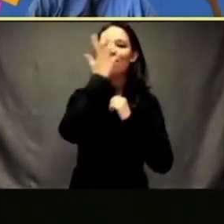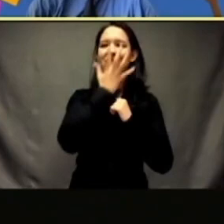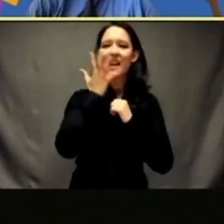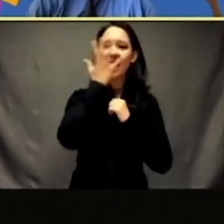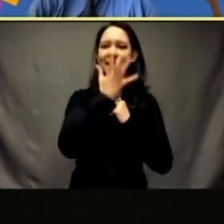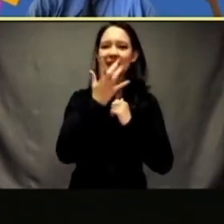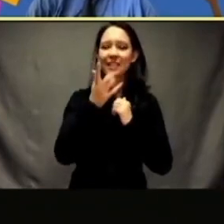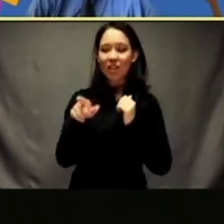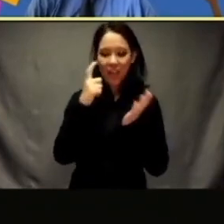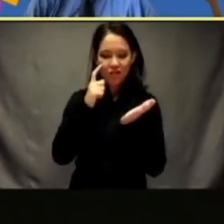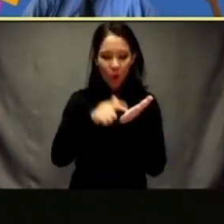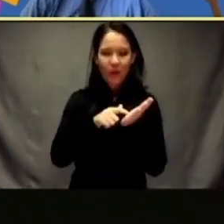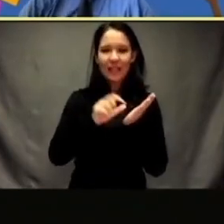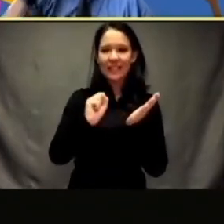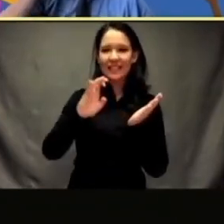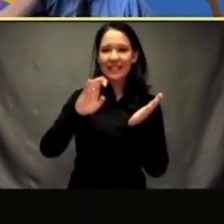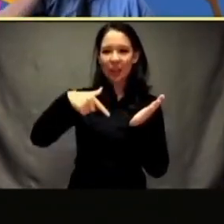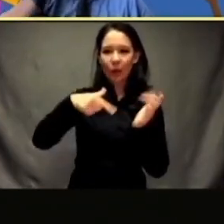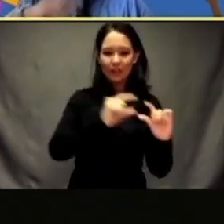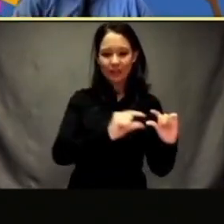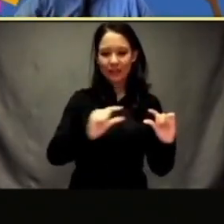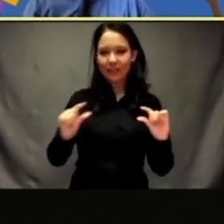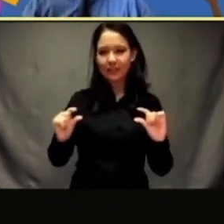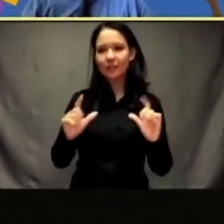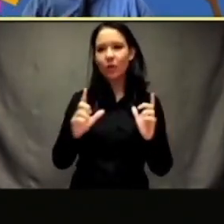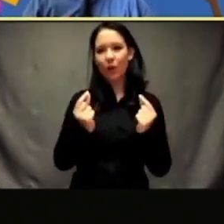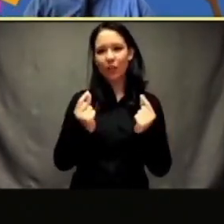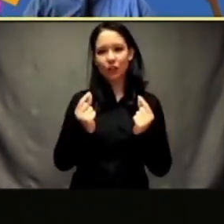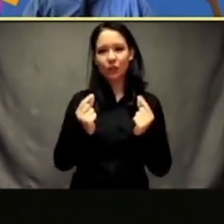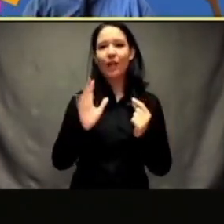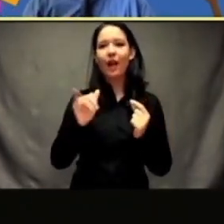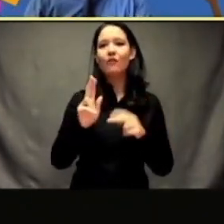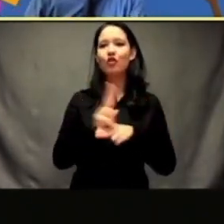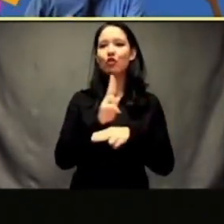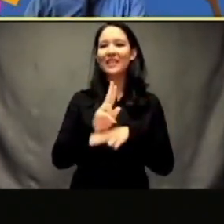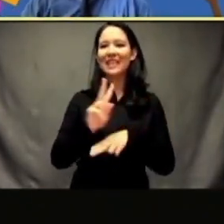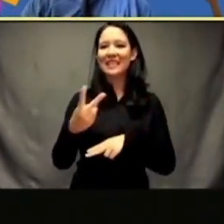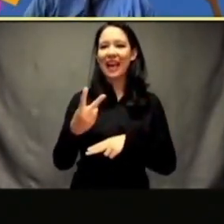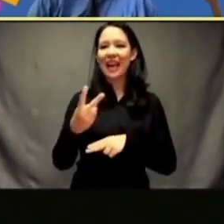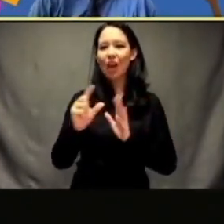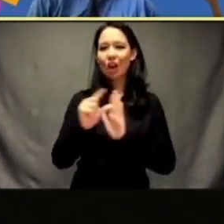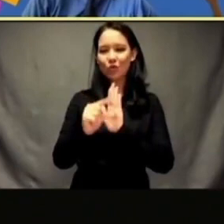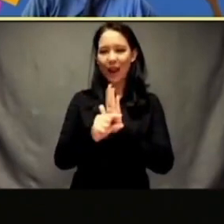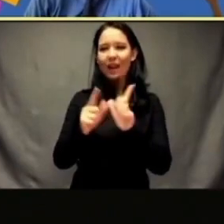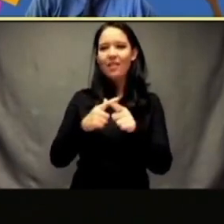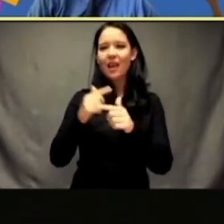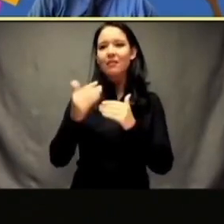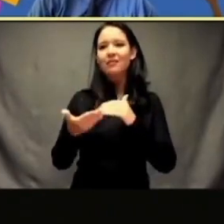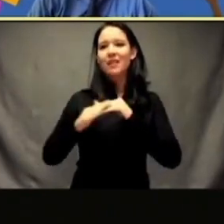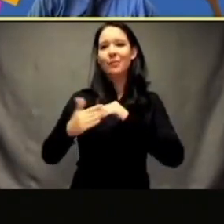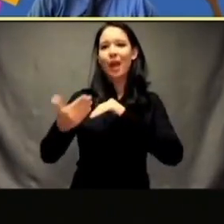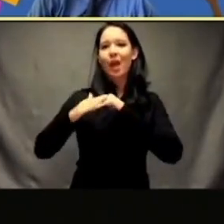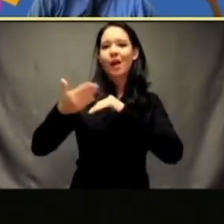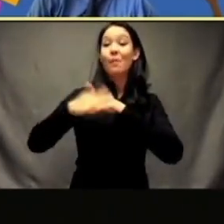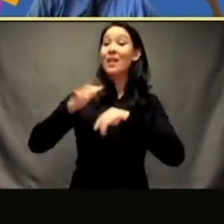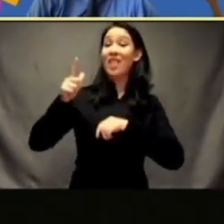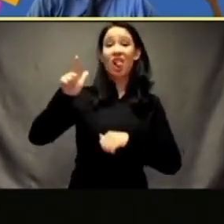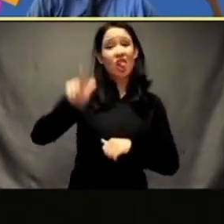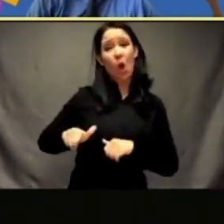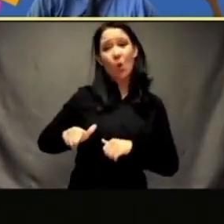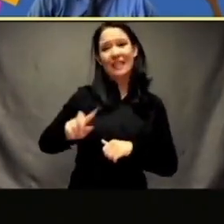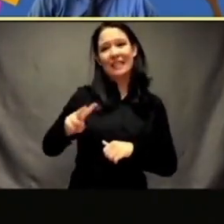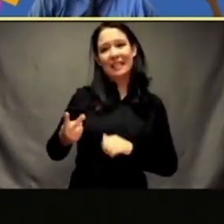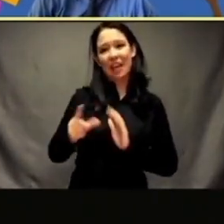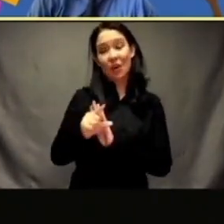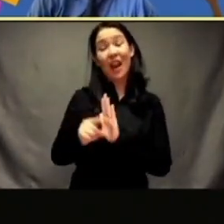to know the sequences. So that's one of the things that I've used a lot from second grade, and then we progress over time. But second is the lowest. I am taking the